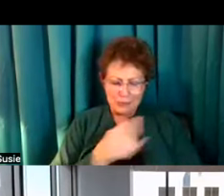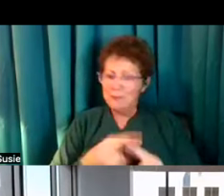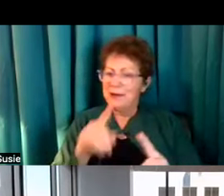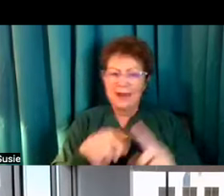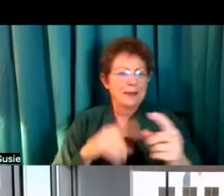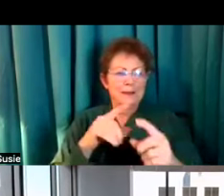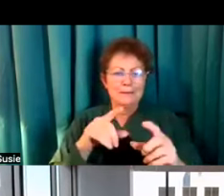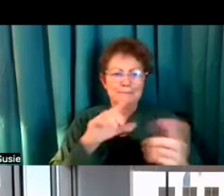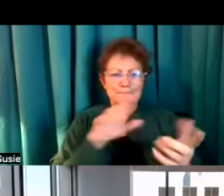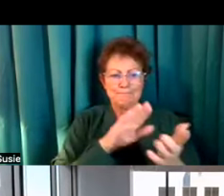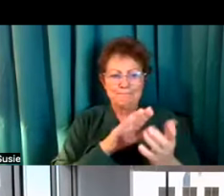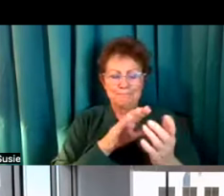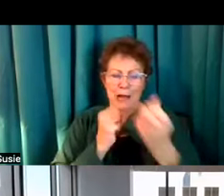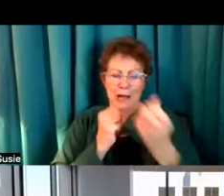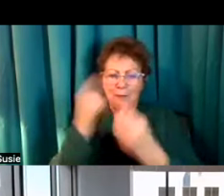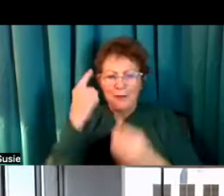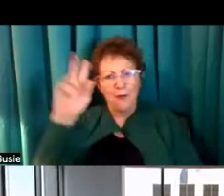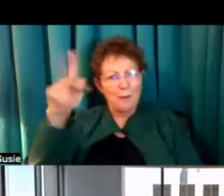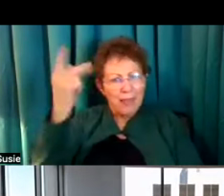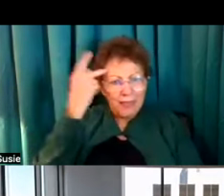political organizations.